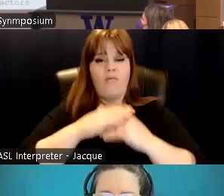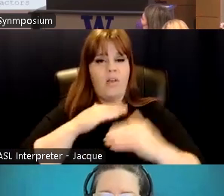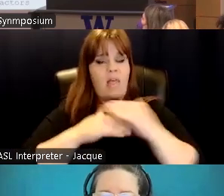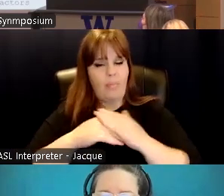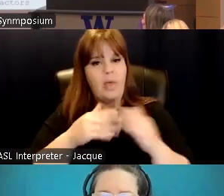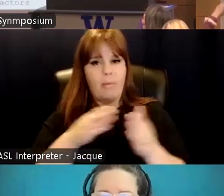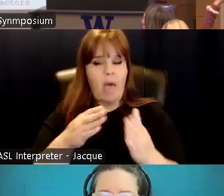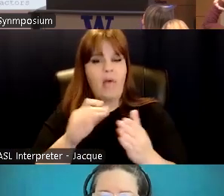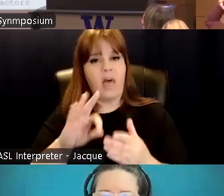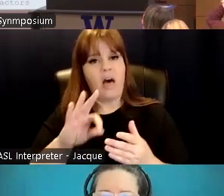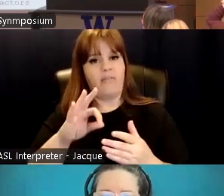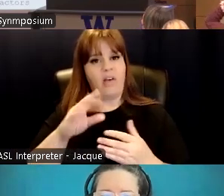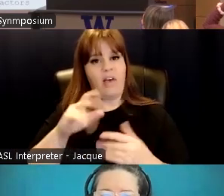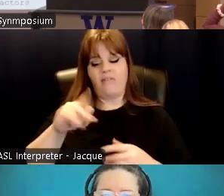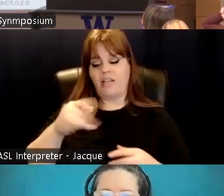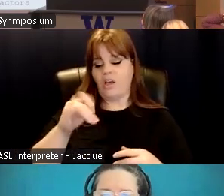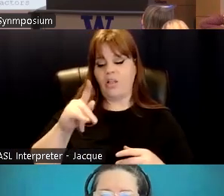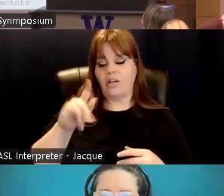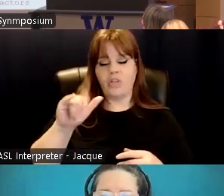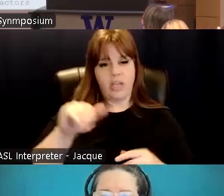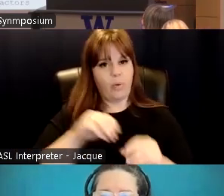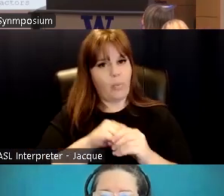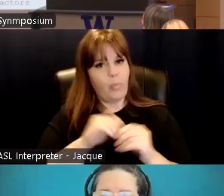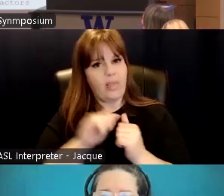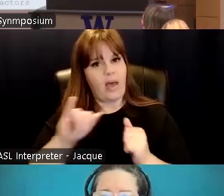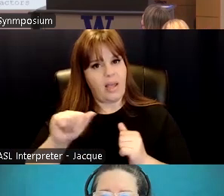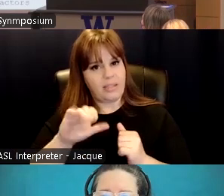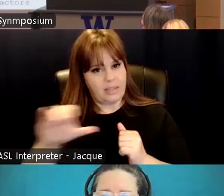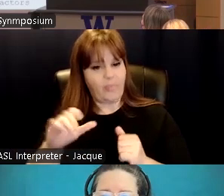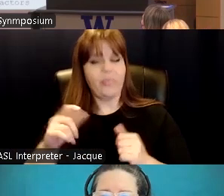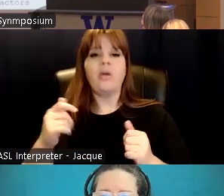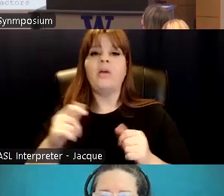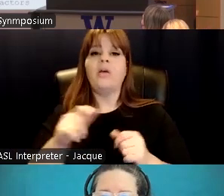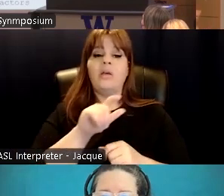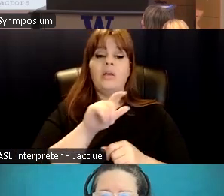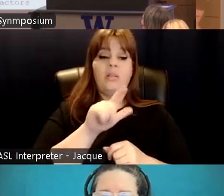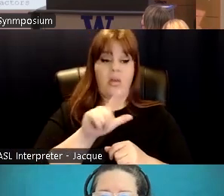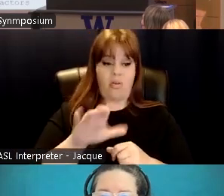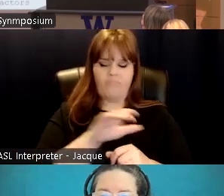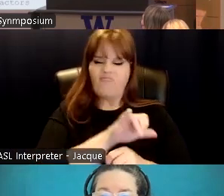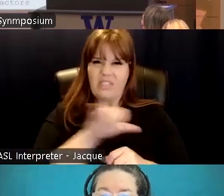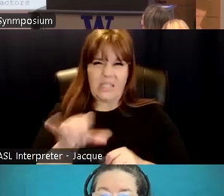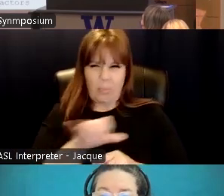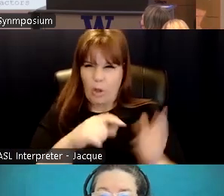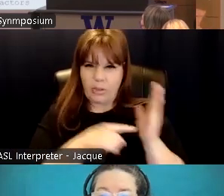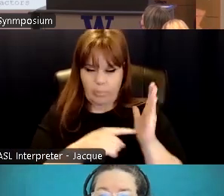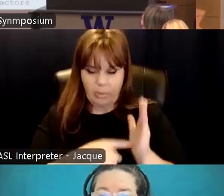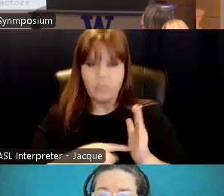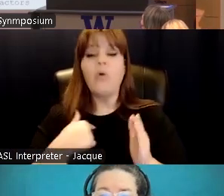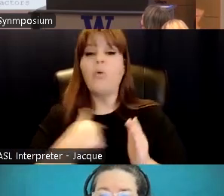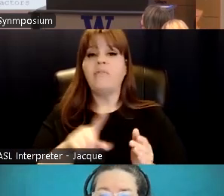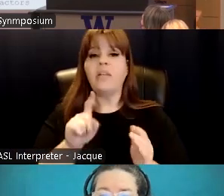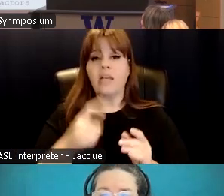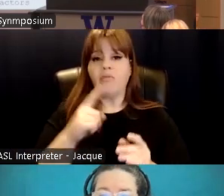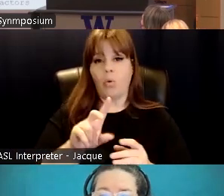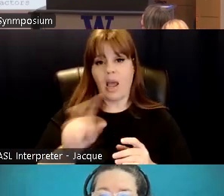within IACCs. We see ME/CFS and long COVID very similar. We have a need for